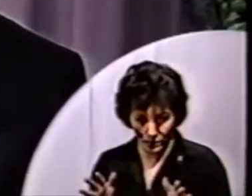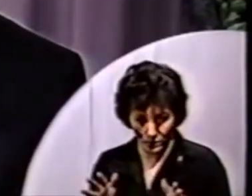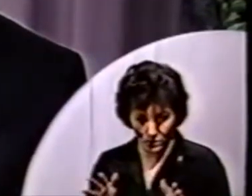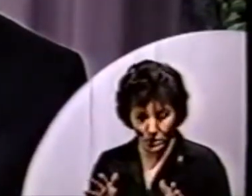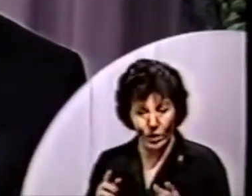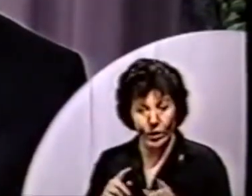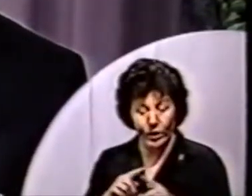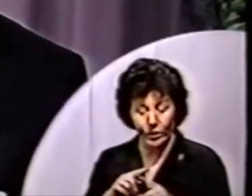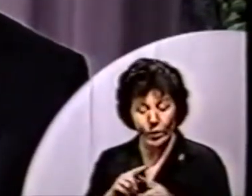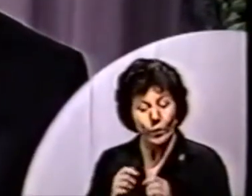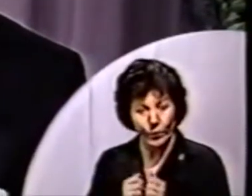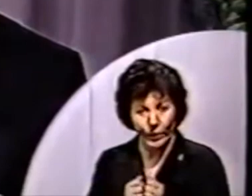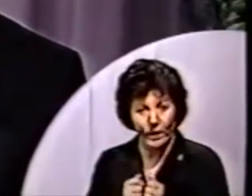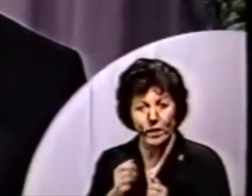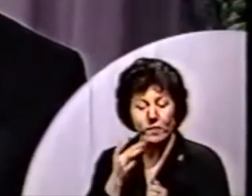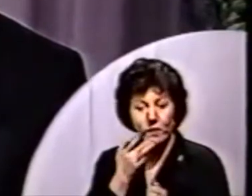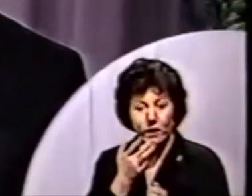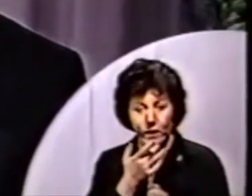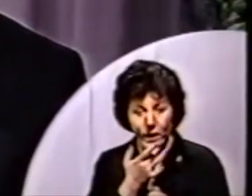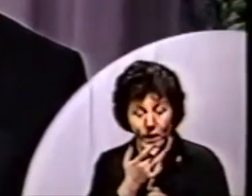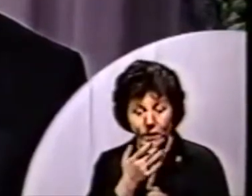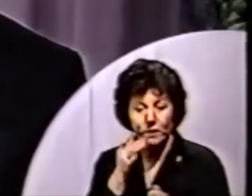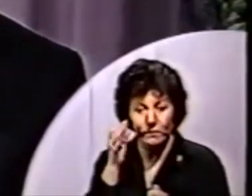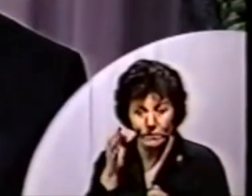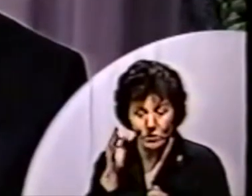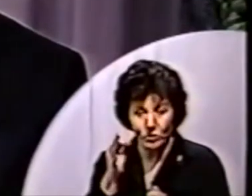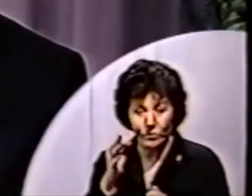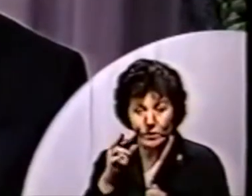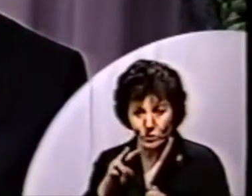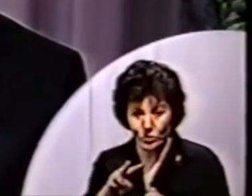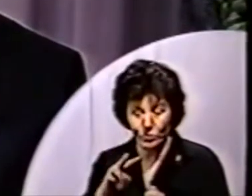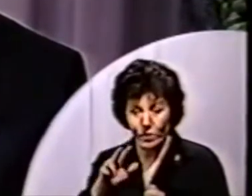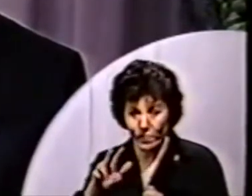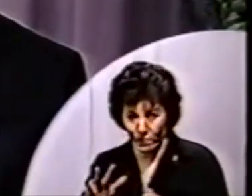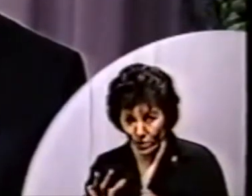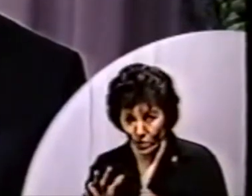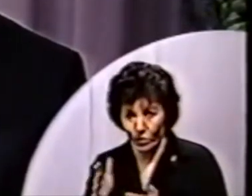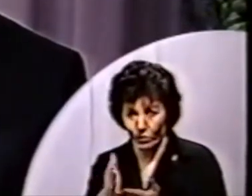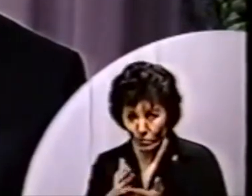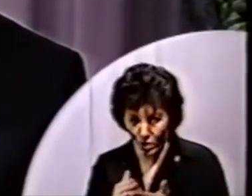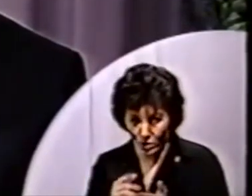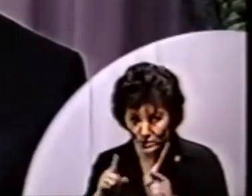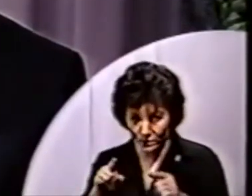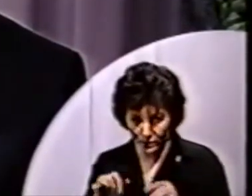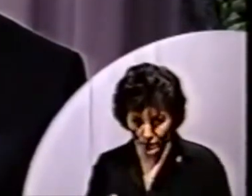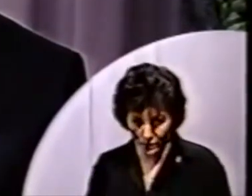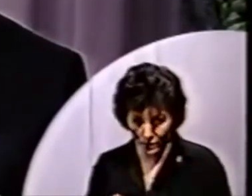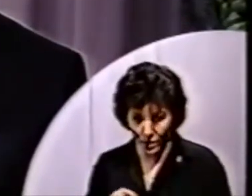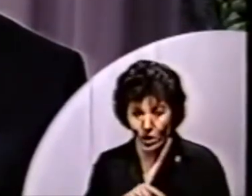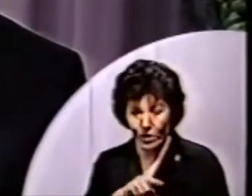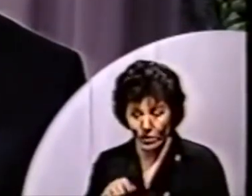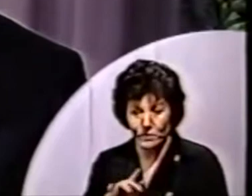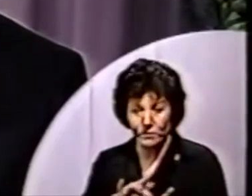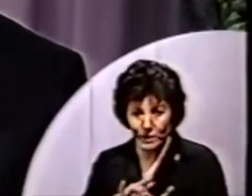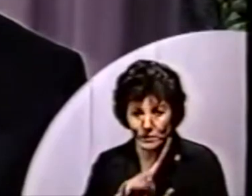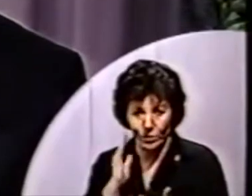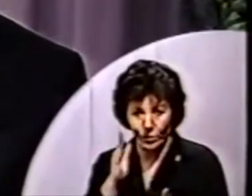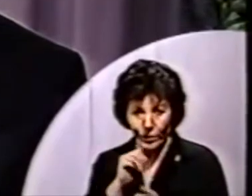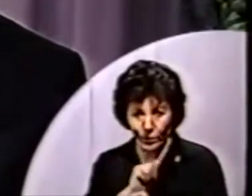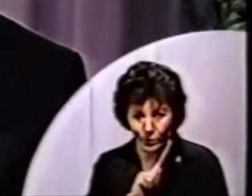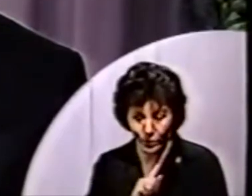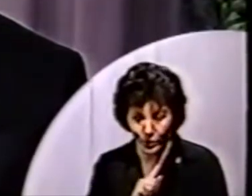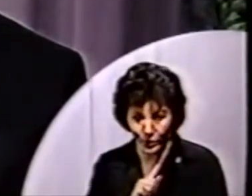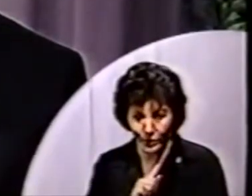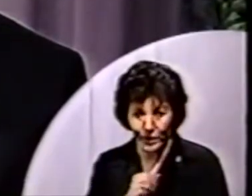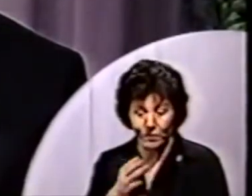luck, and with further testing in phase two and phase three testing, those vaccines will work and be